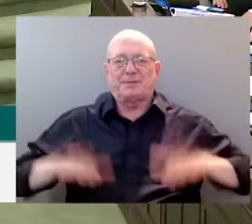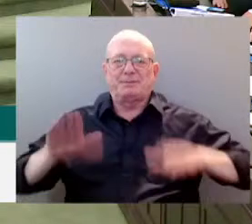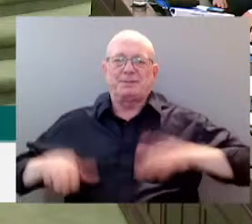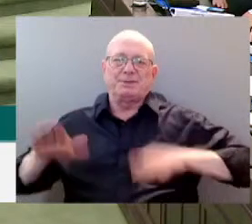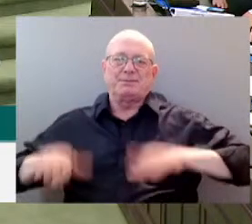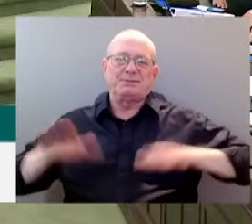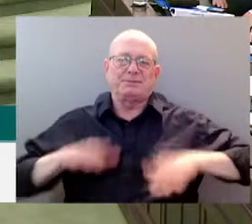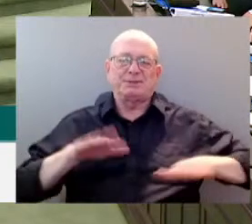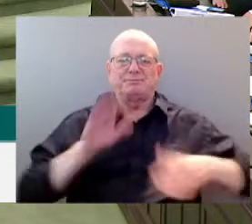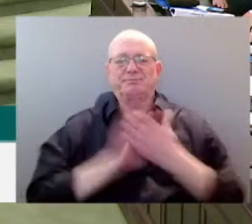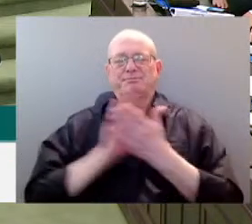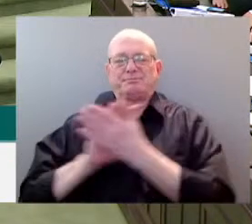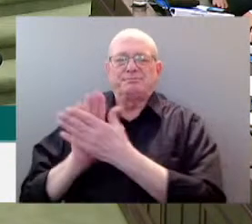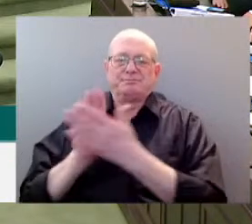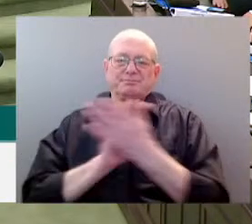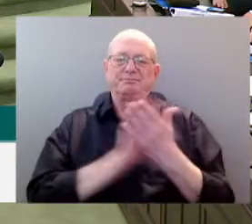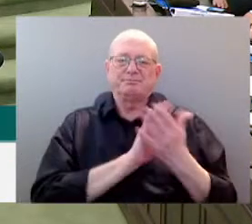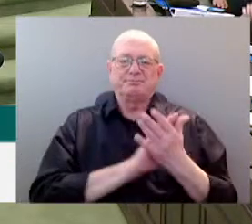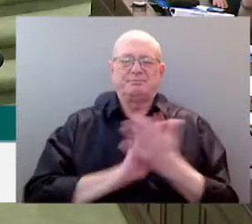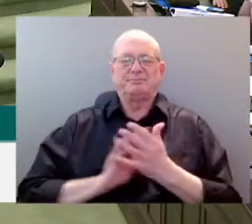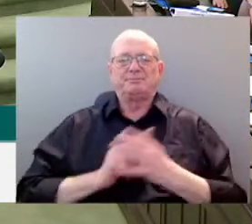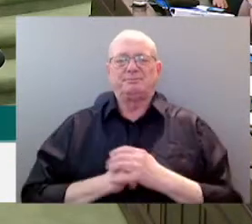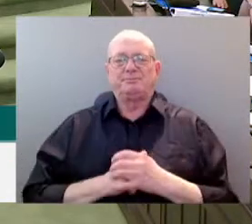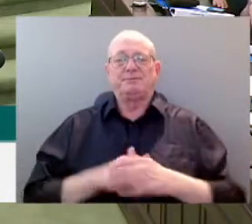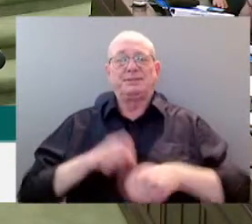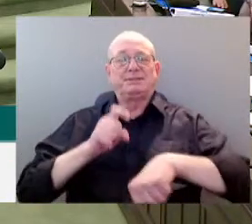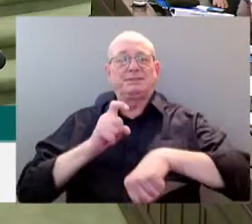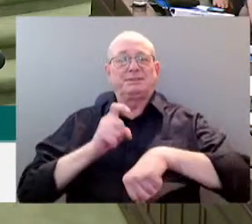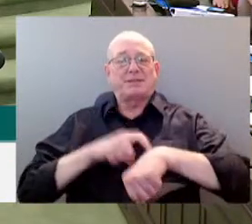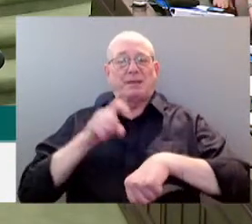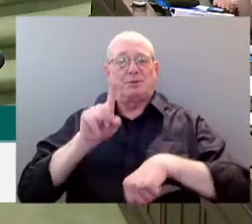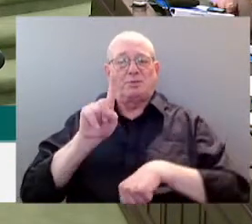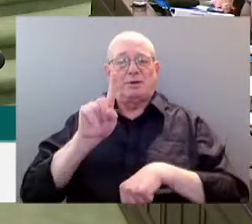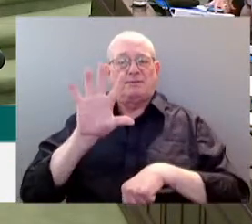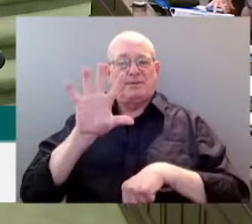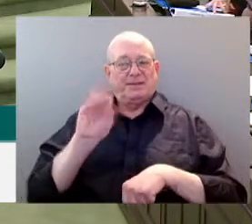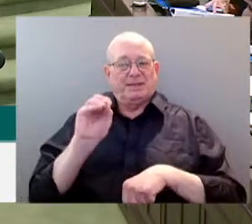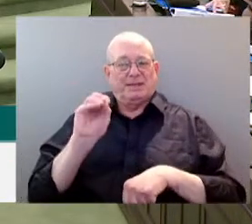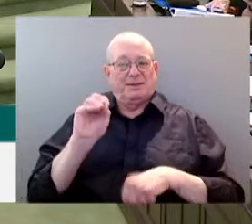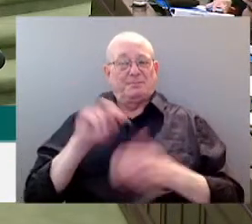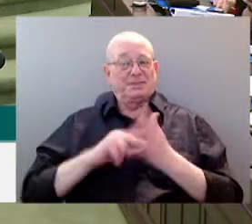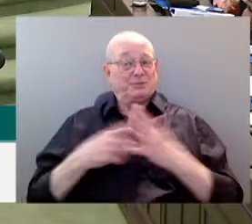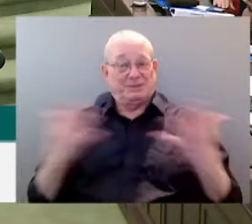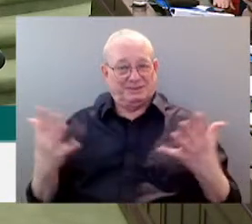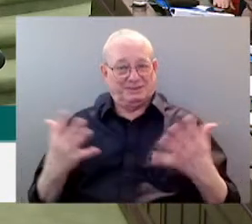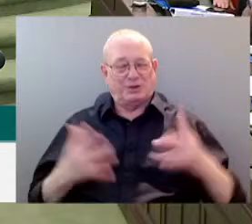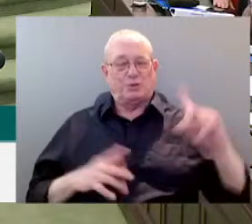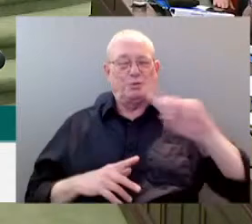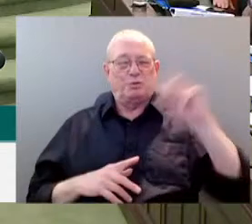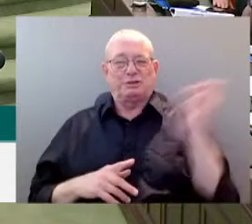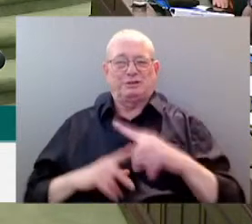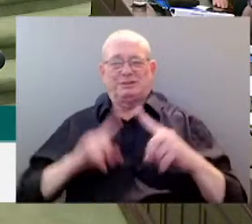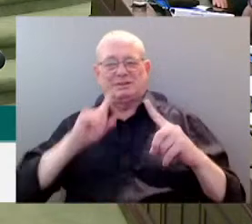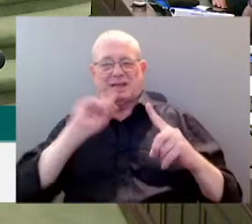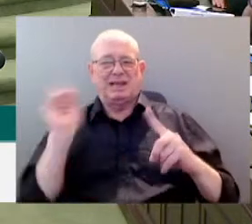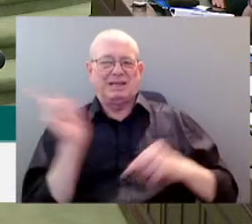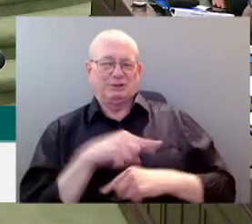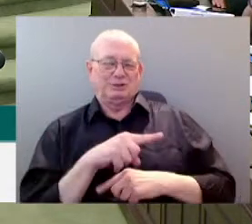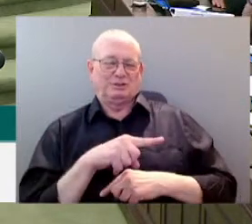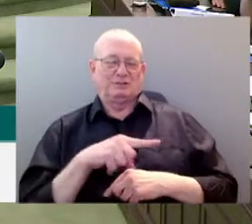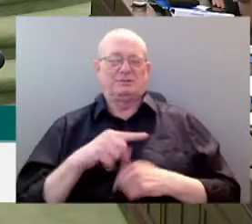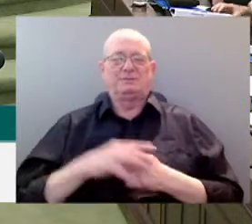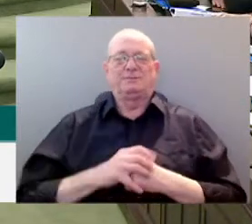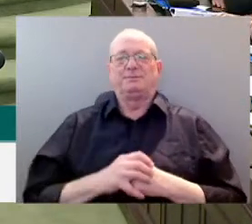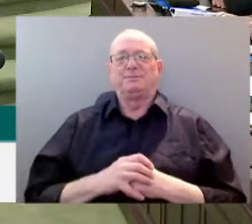honorable members the time is now 150 and that makes it oral question period and the leader of his